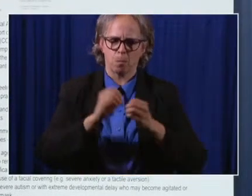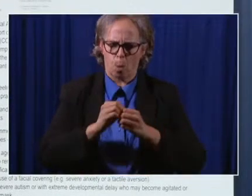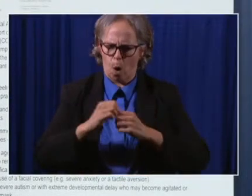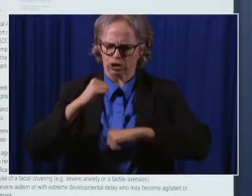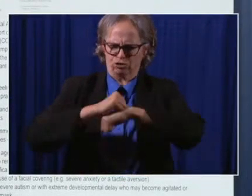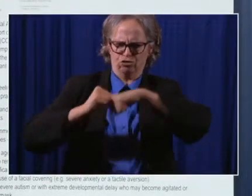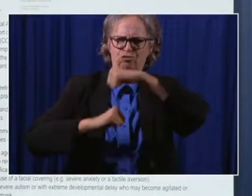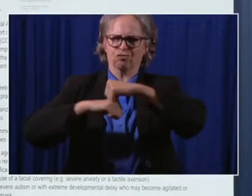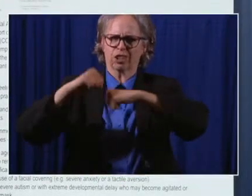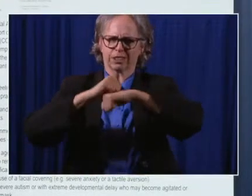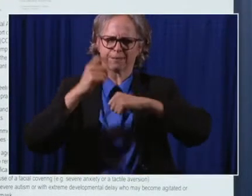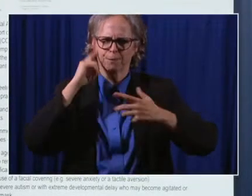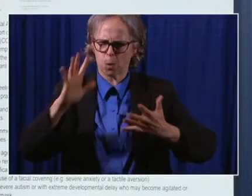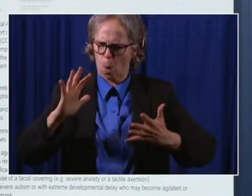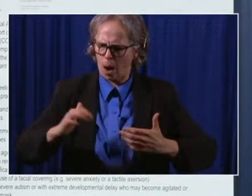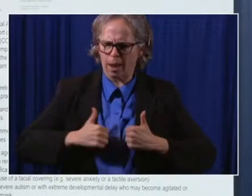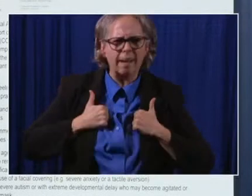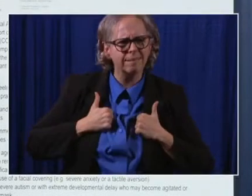that. And